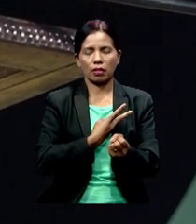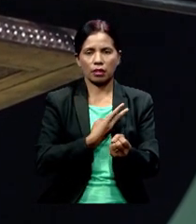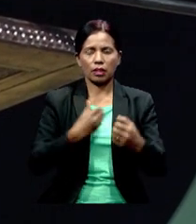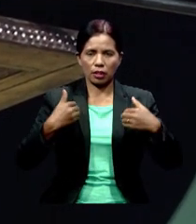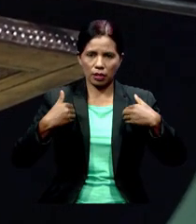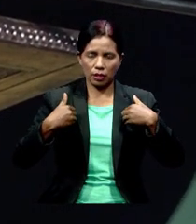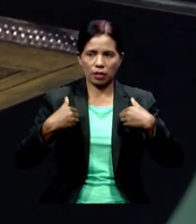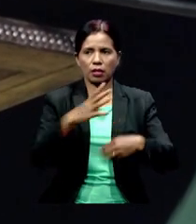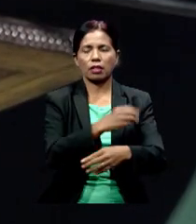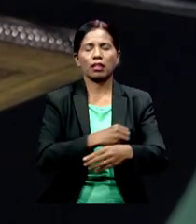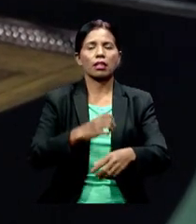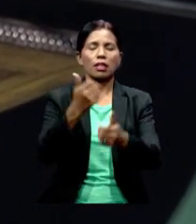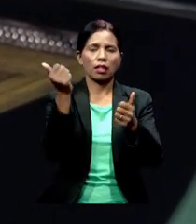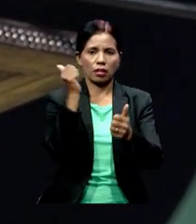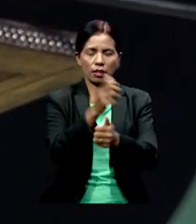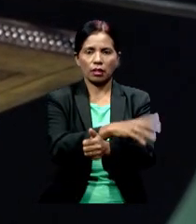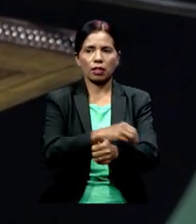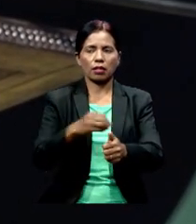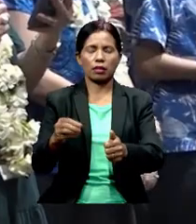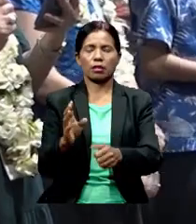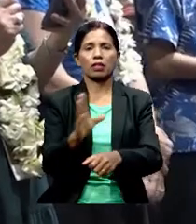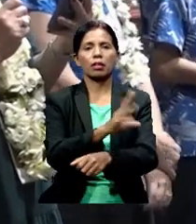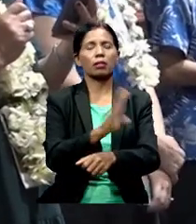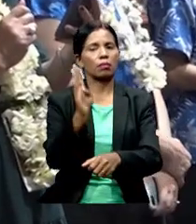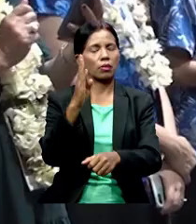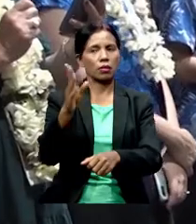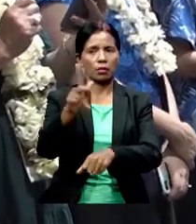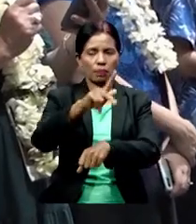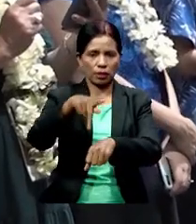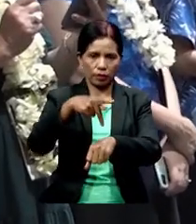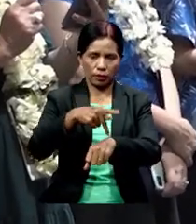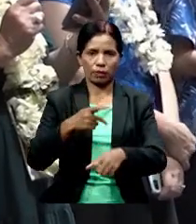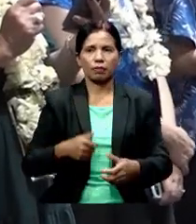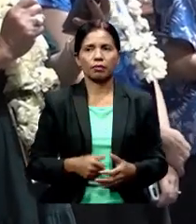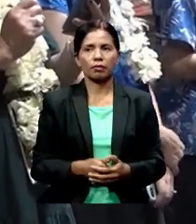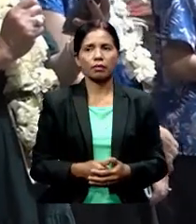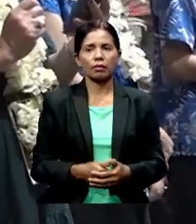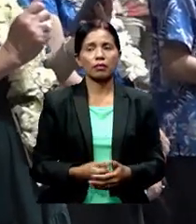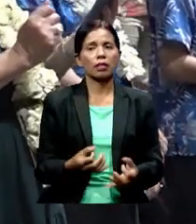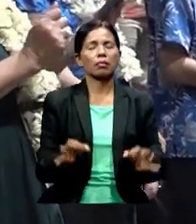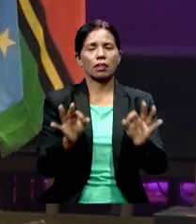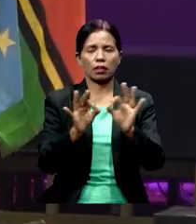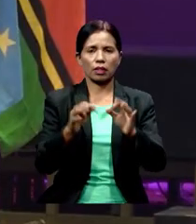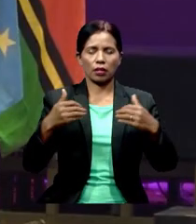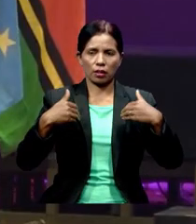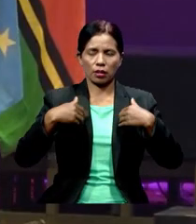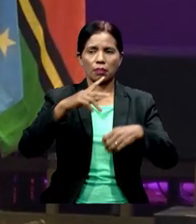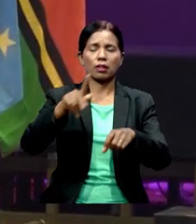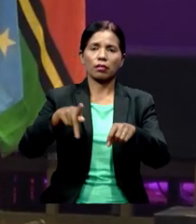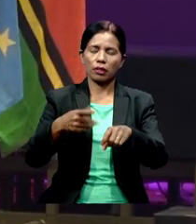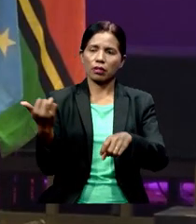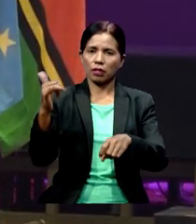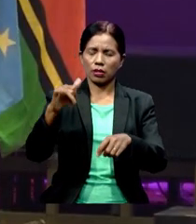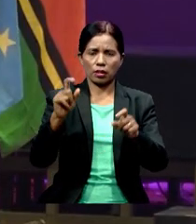aspirations as articulated in our Blue Pacific Strategy. Mark Brown hatutan buat nebe importante mak Ilha Pasifiku sira